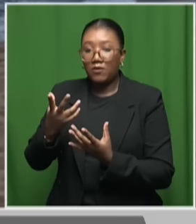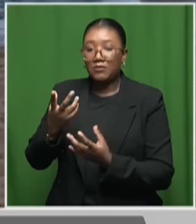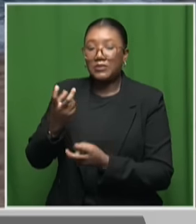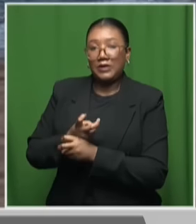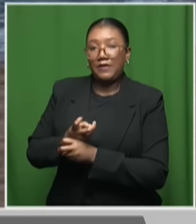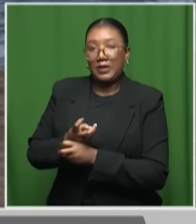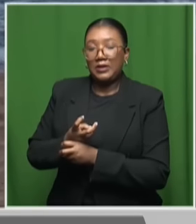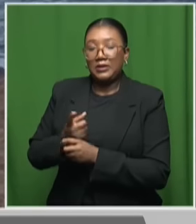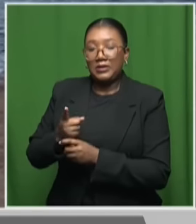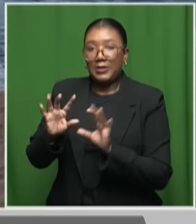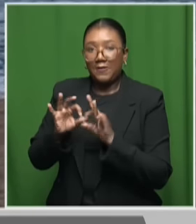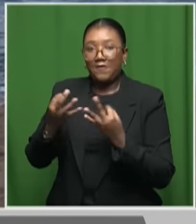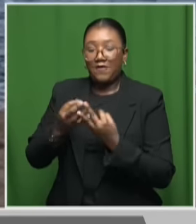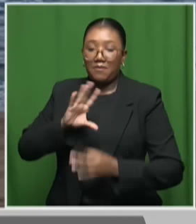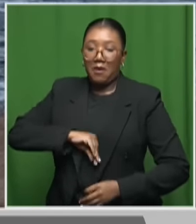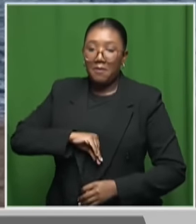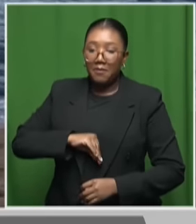of the families.